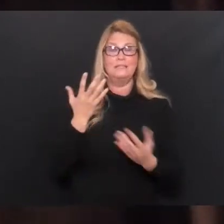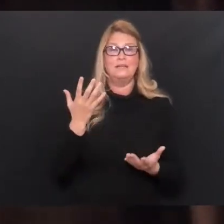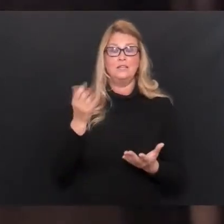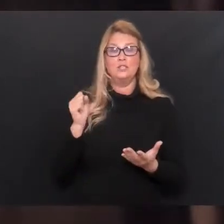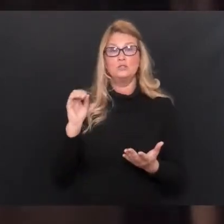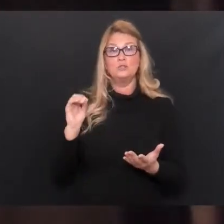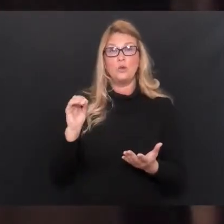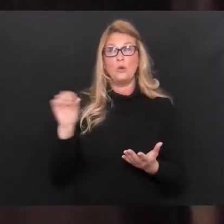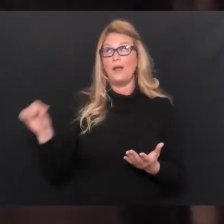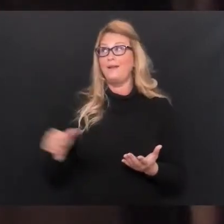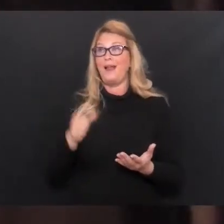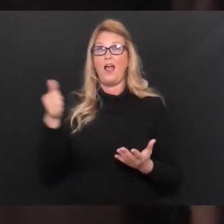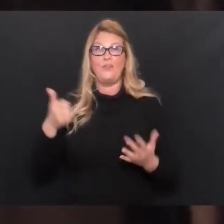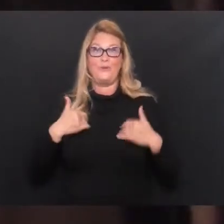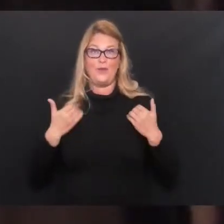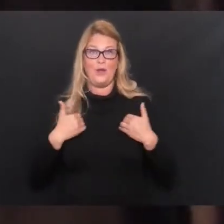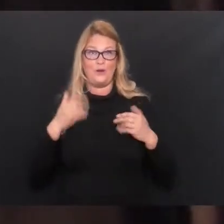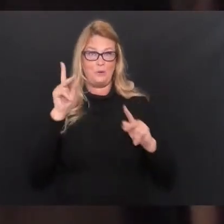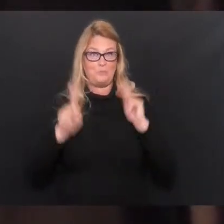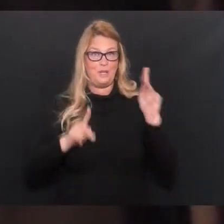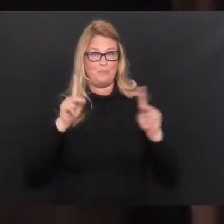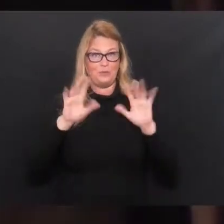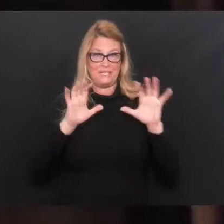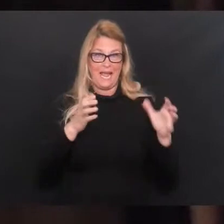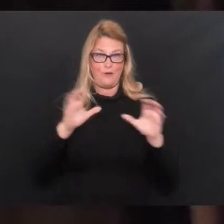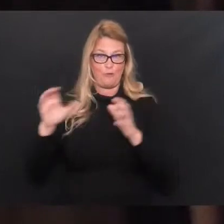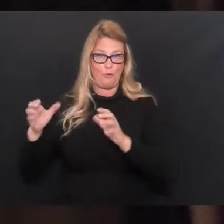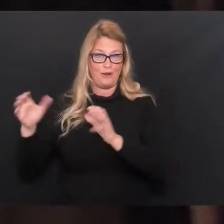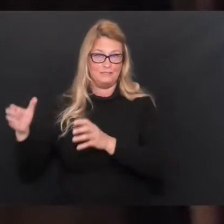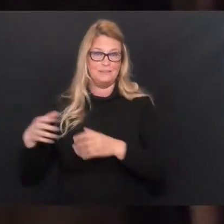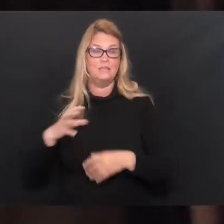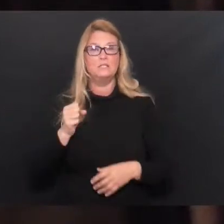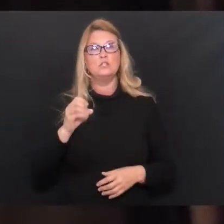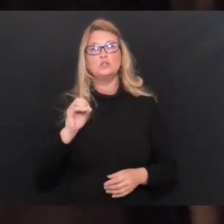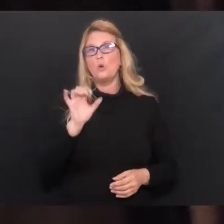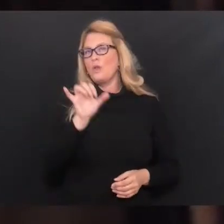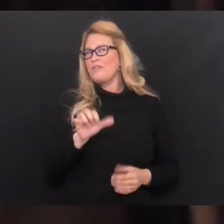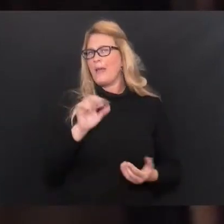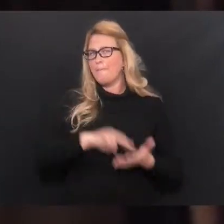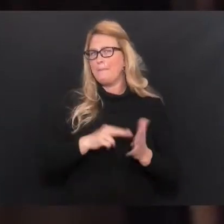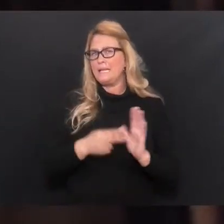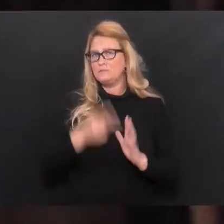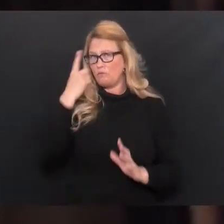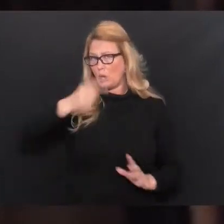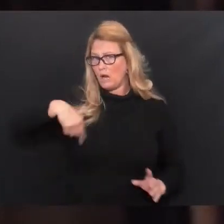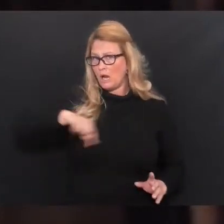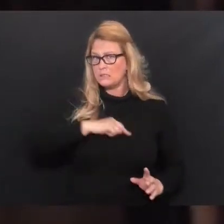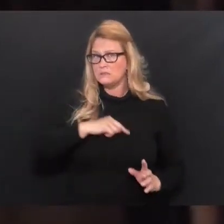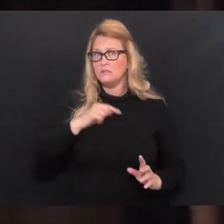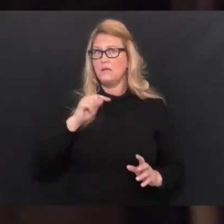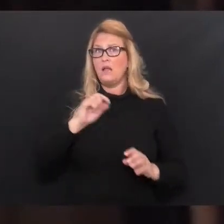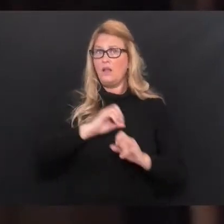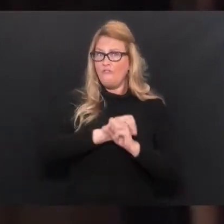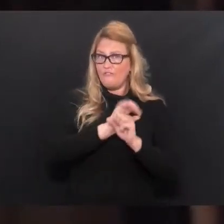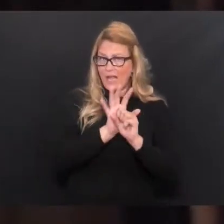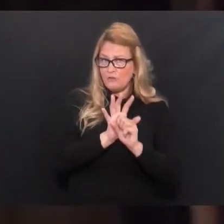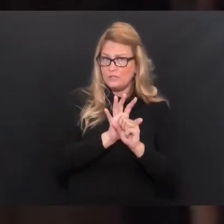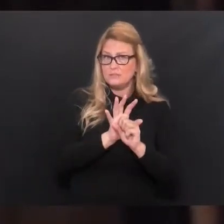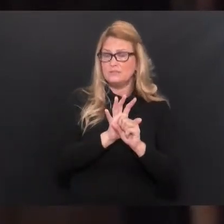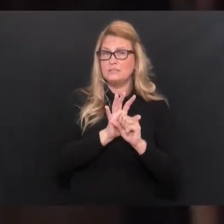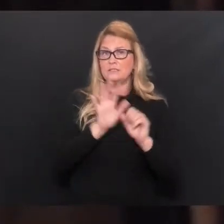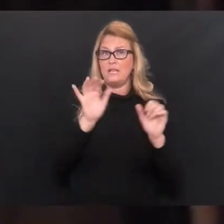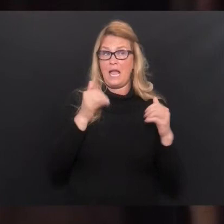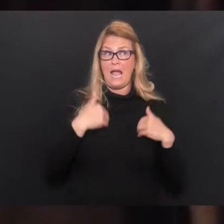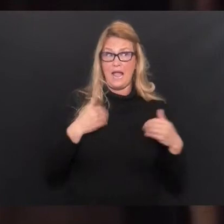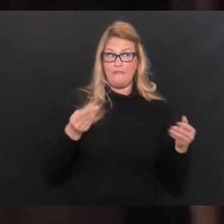and other of our younger people's categories. And this really does suggest that viruses that are more